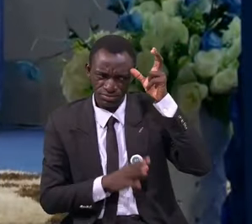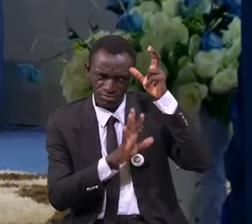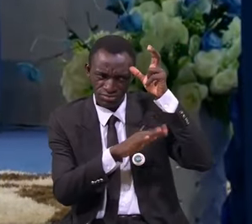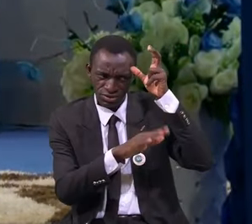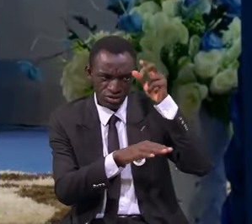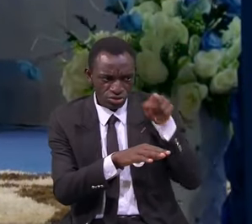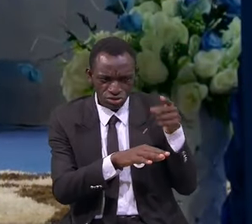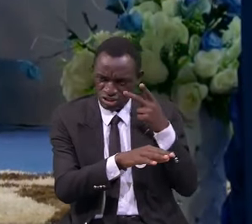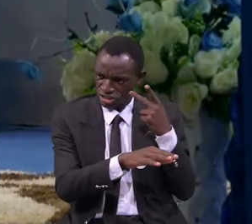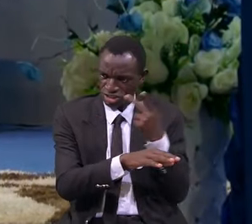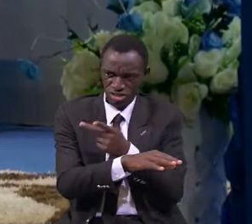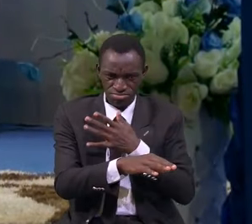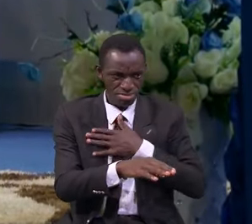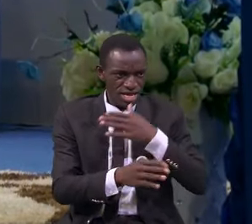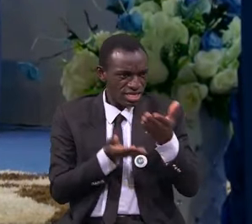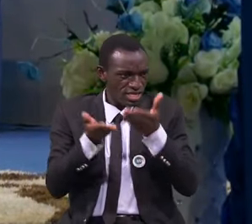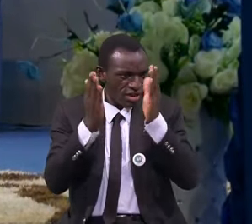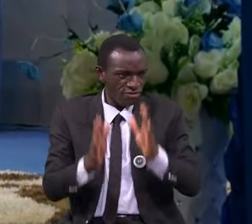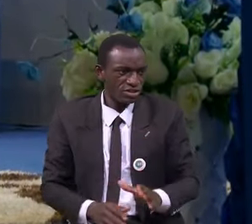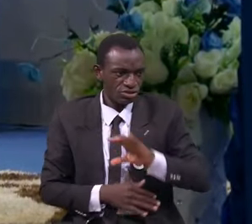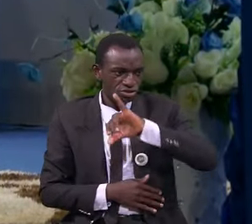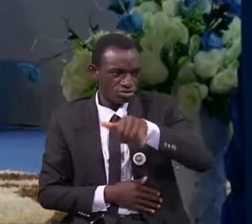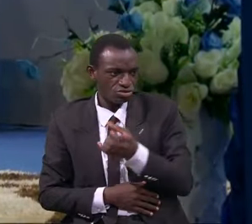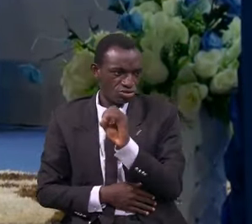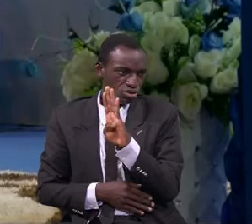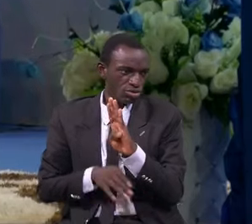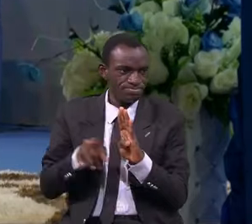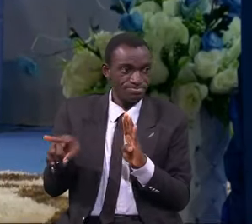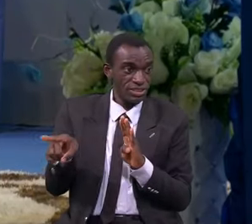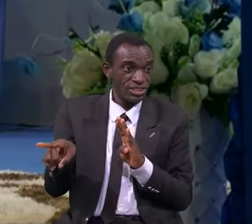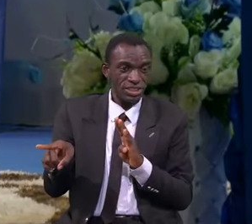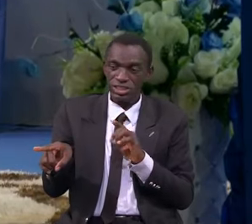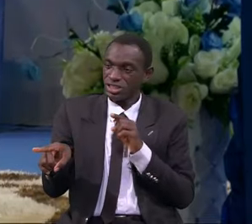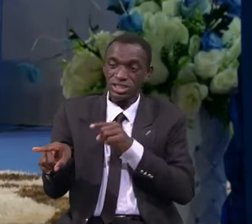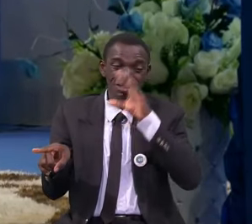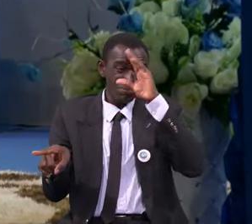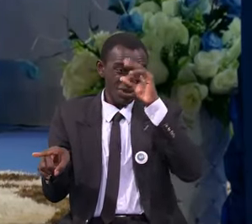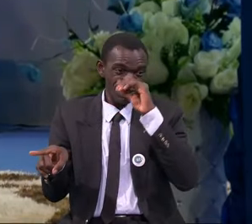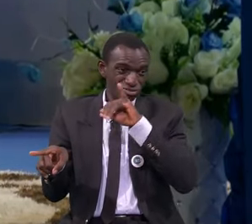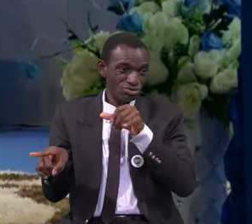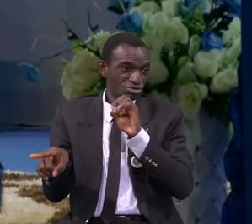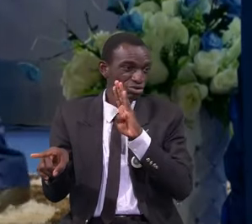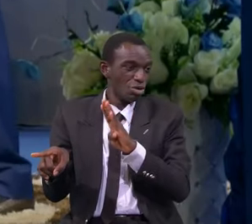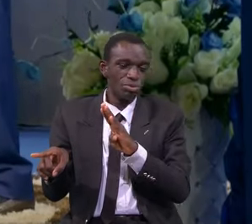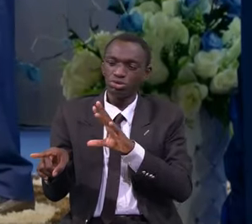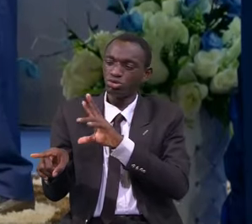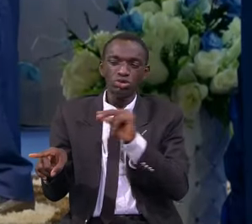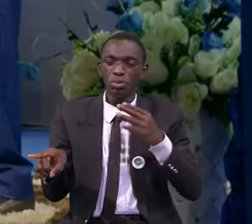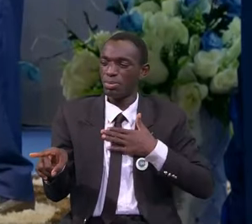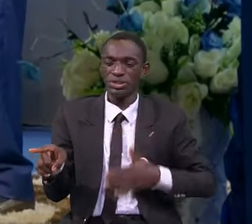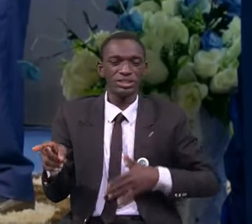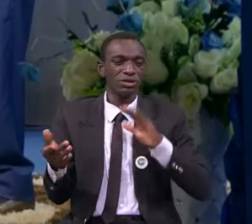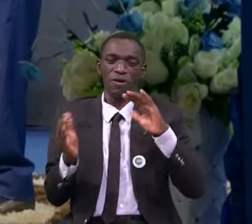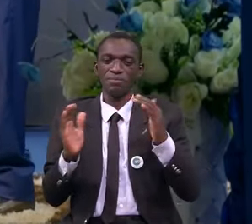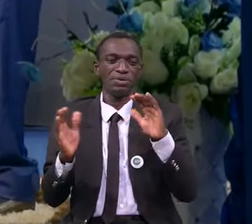my servant Job? There's no man like him on the face of the